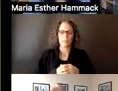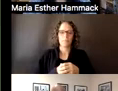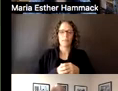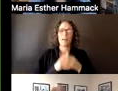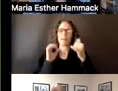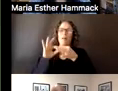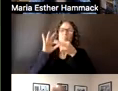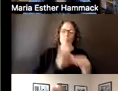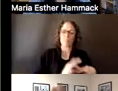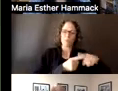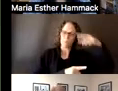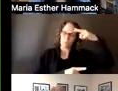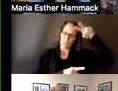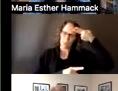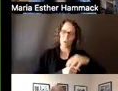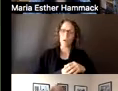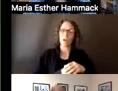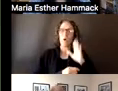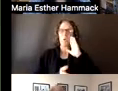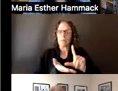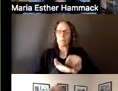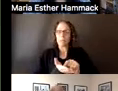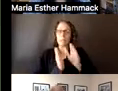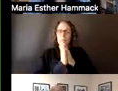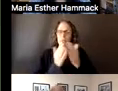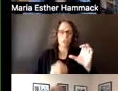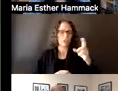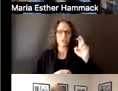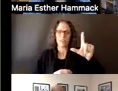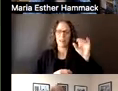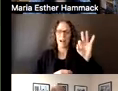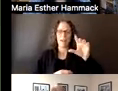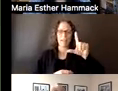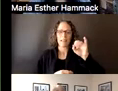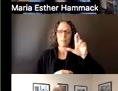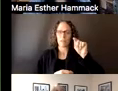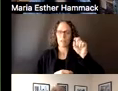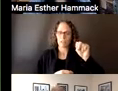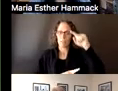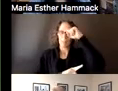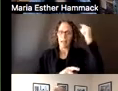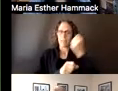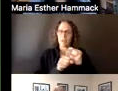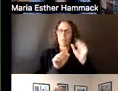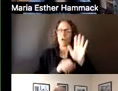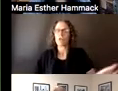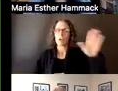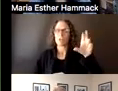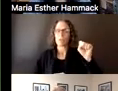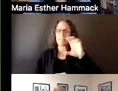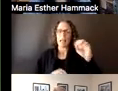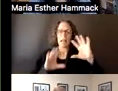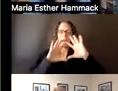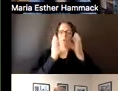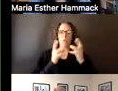of Liberation, Black Freedom Across the U.S.-Mexican Global South, a work that examines and recovers the